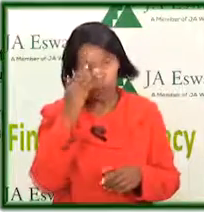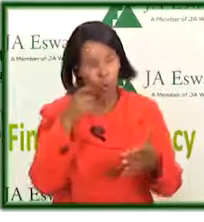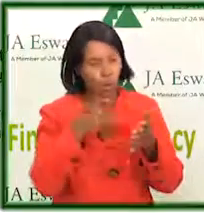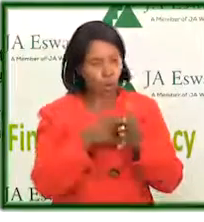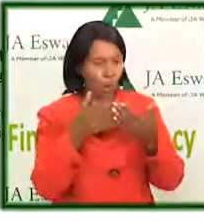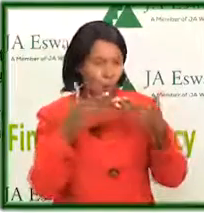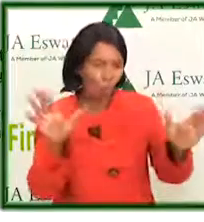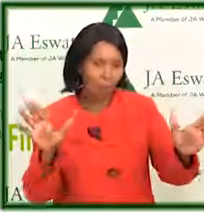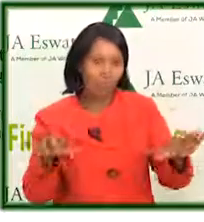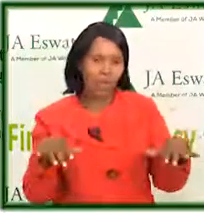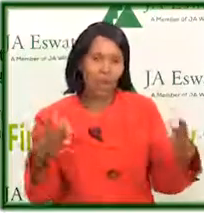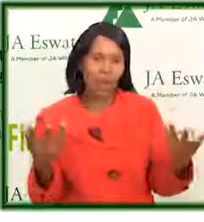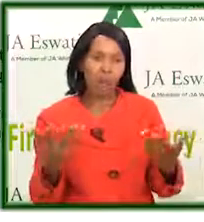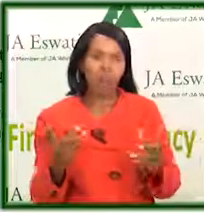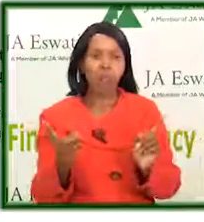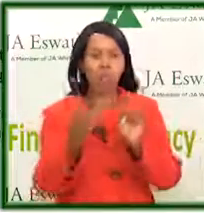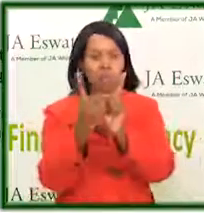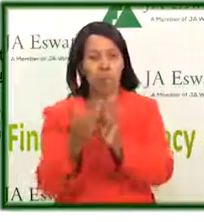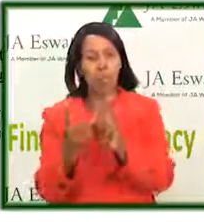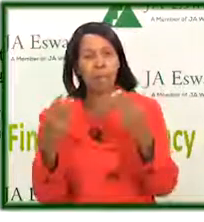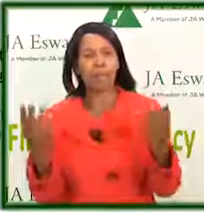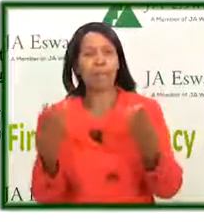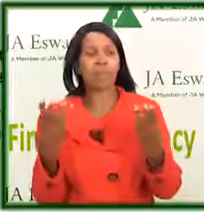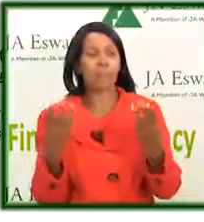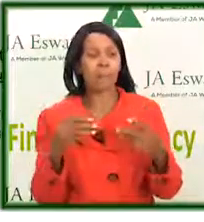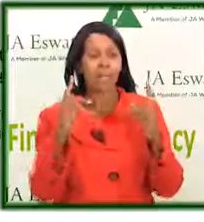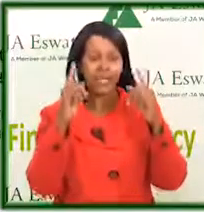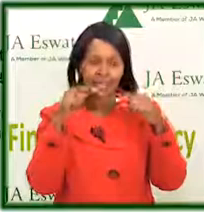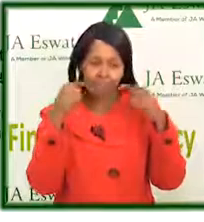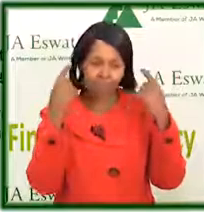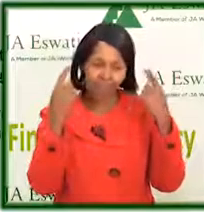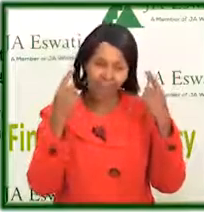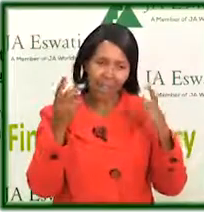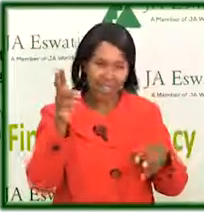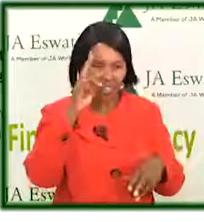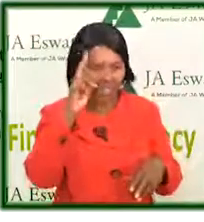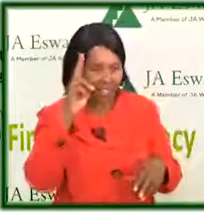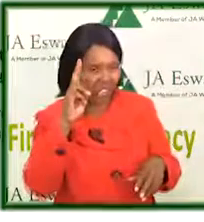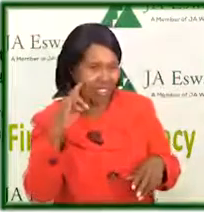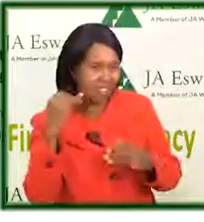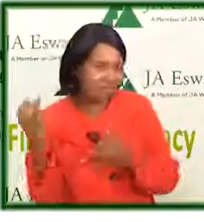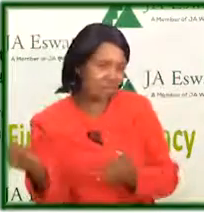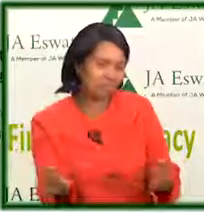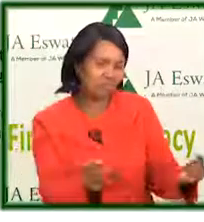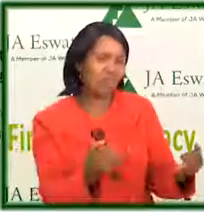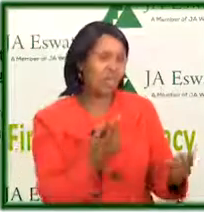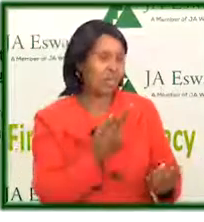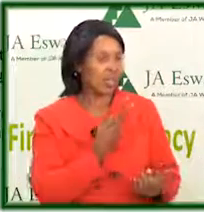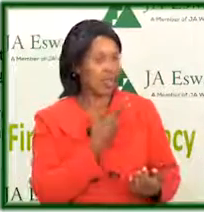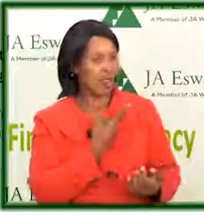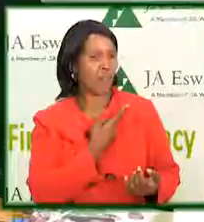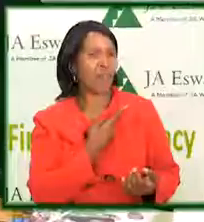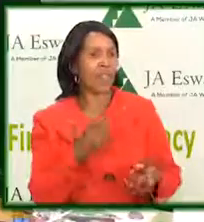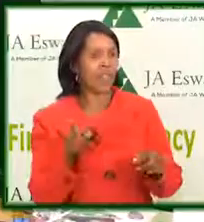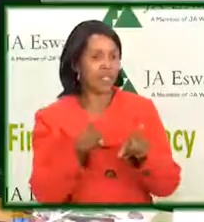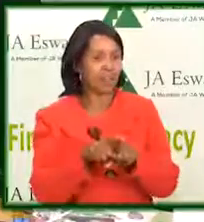launch into your sales pitch, you need to smile, greet the customer, and introduce yourself and your company. Make sure